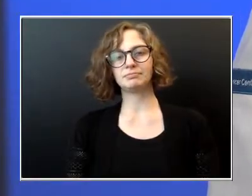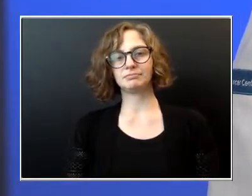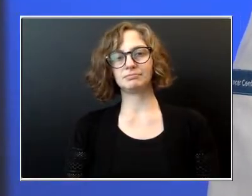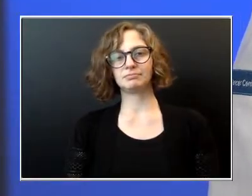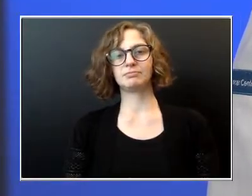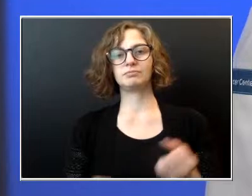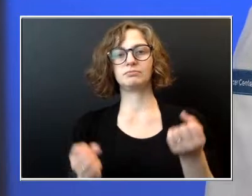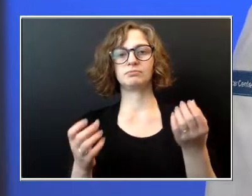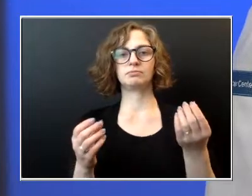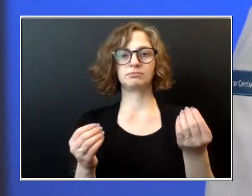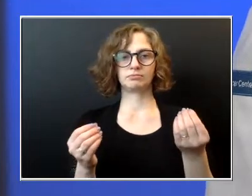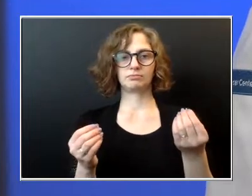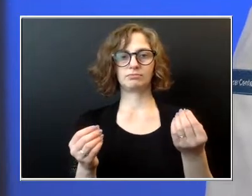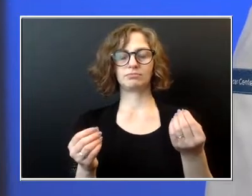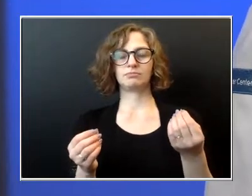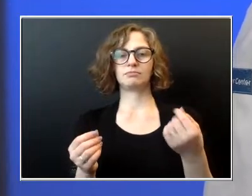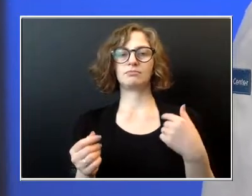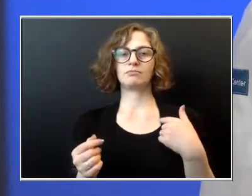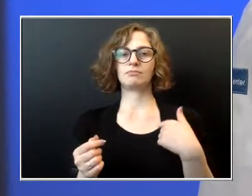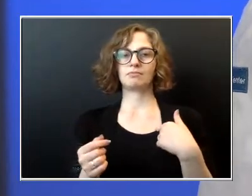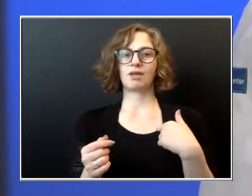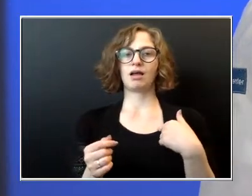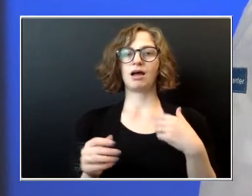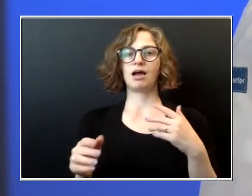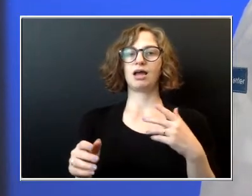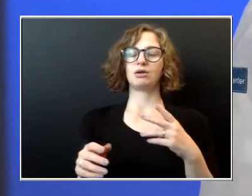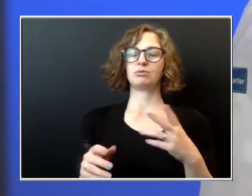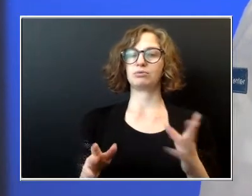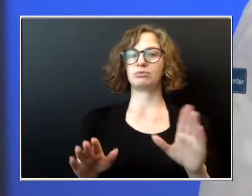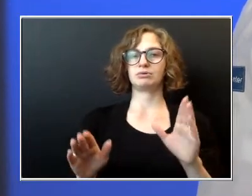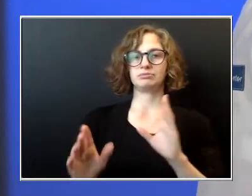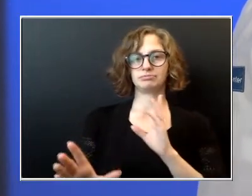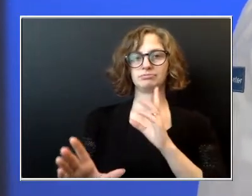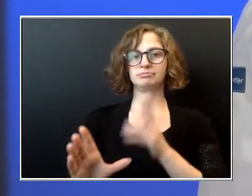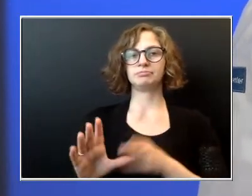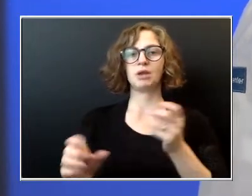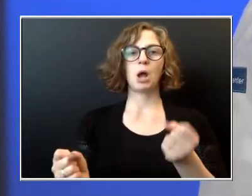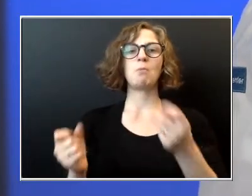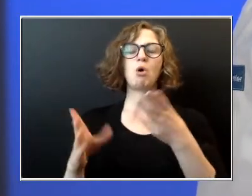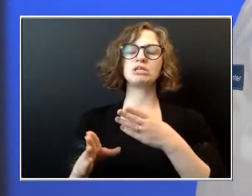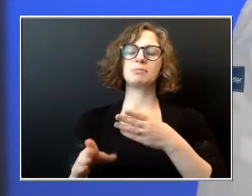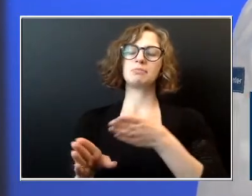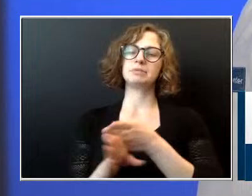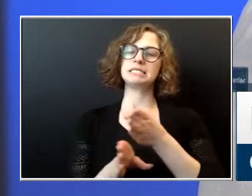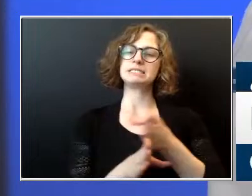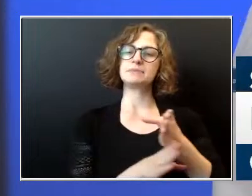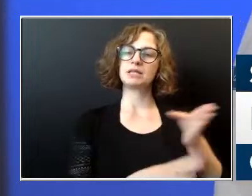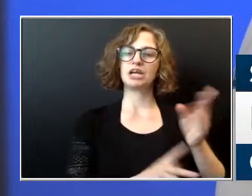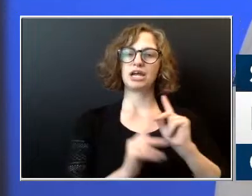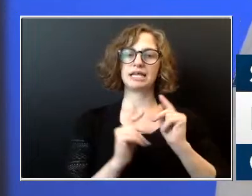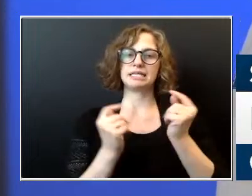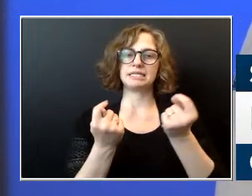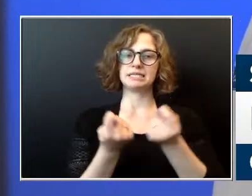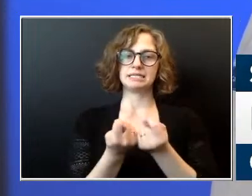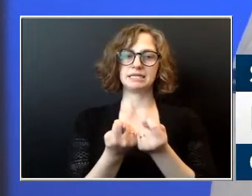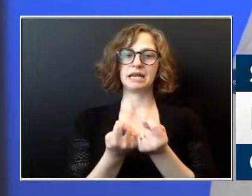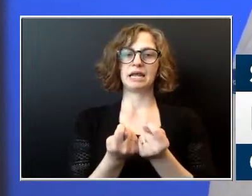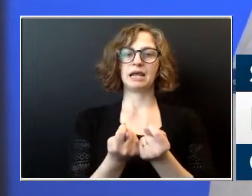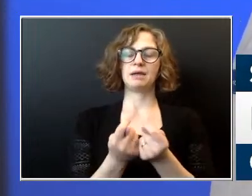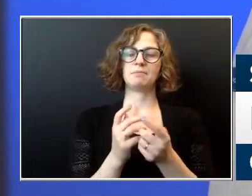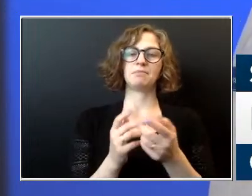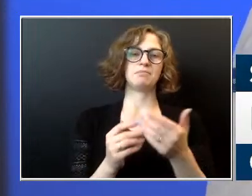molecular tumor board, and being able to be a part of a multidisciplinary team, that had her gastroenterologist,